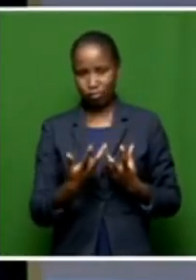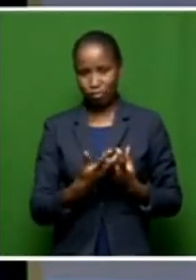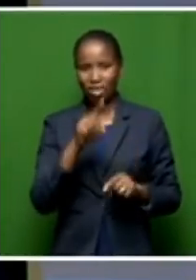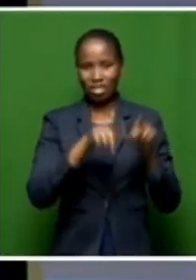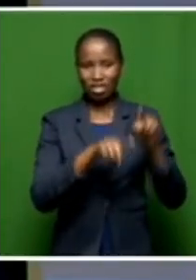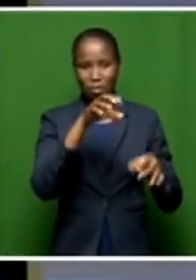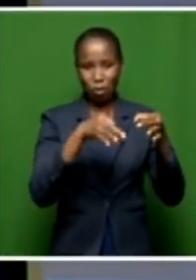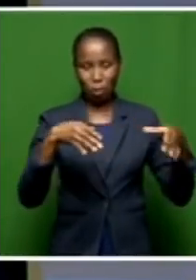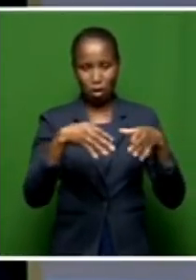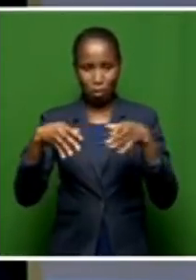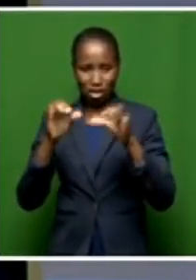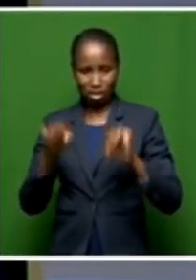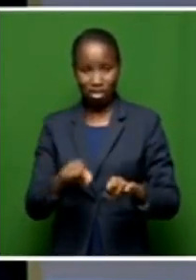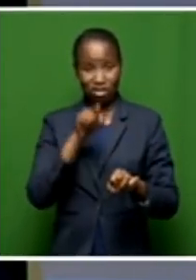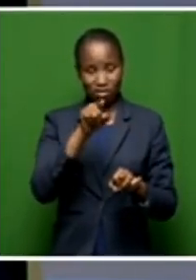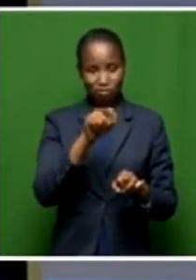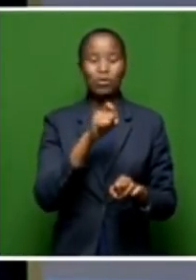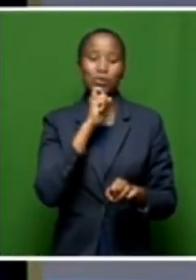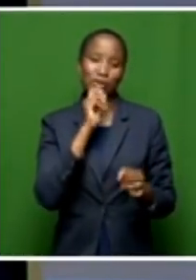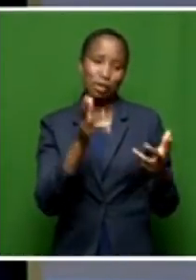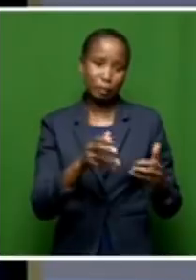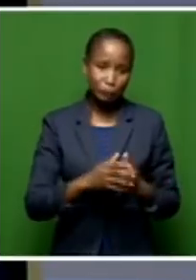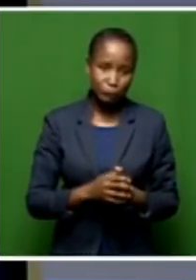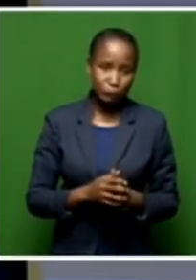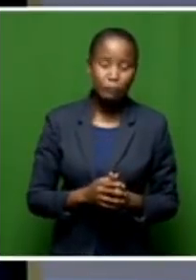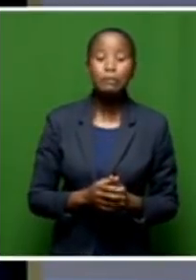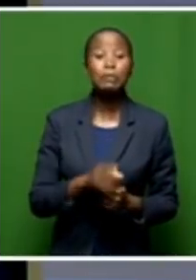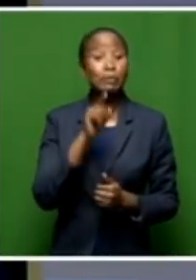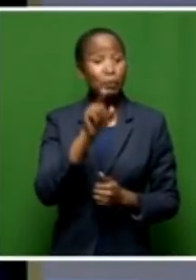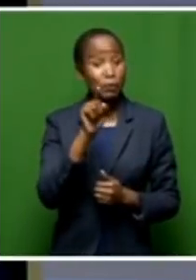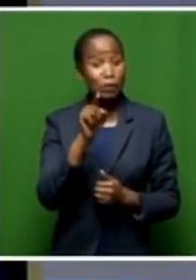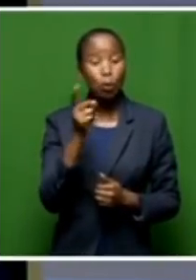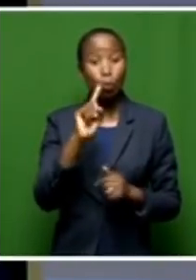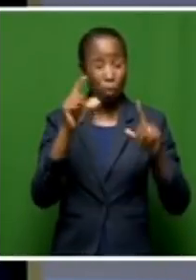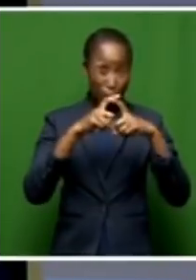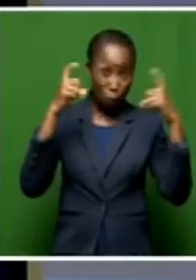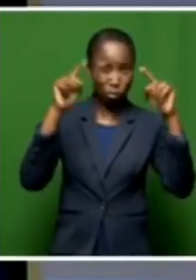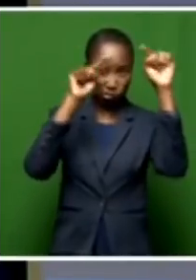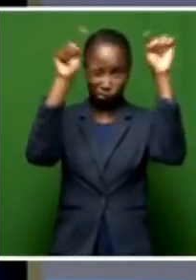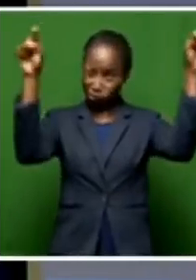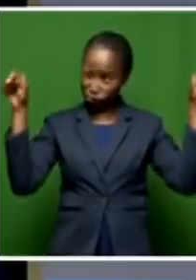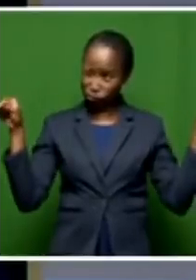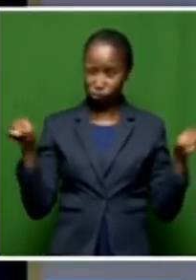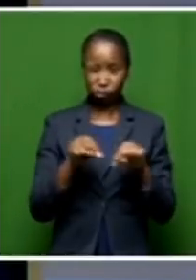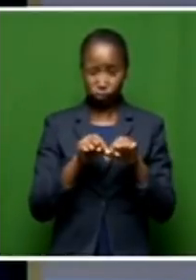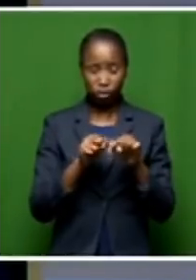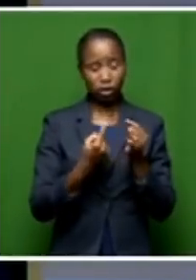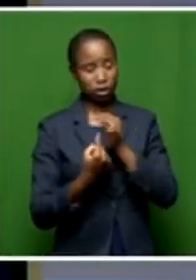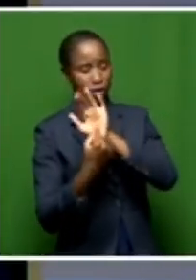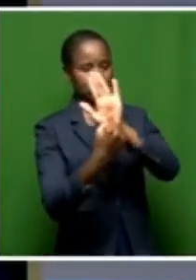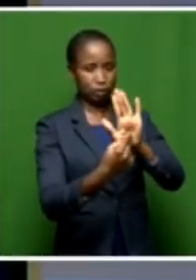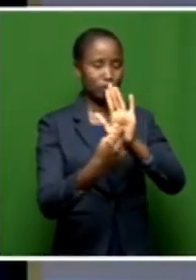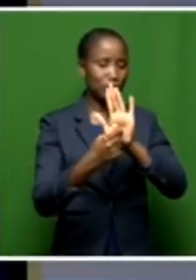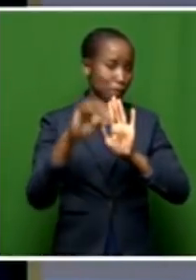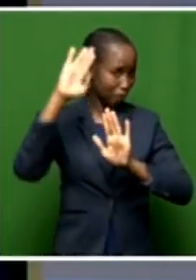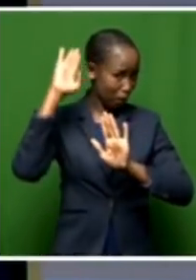there. And this of course is the big screen that is right behind us, and we're just looking at some of the votes that have been counted and are coming in,